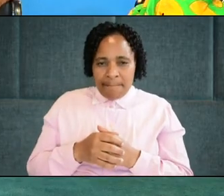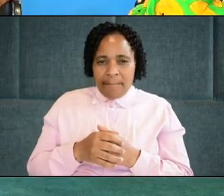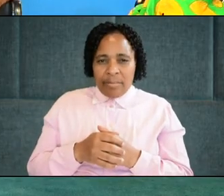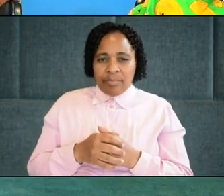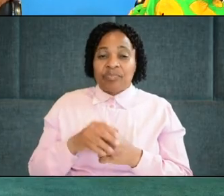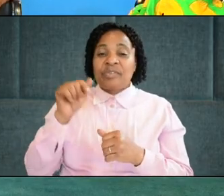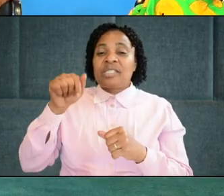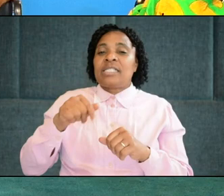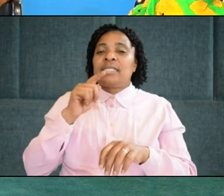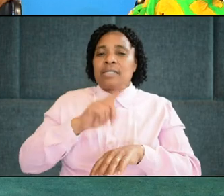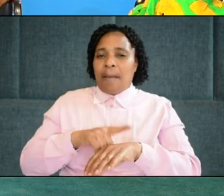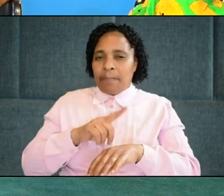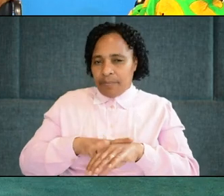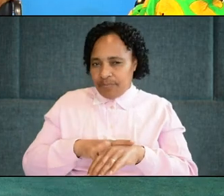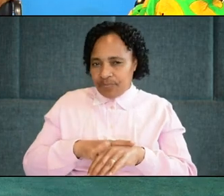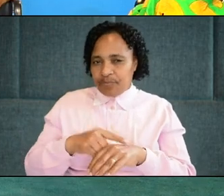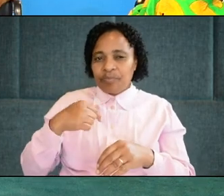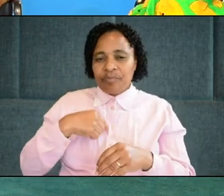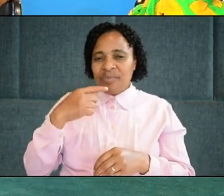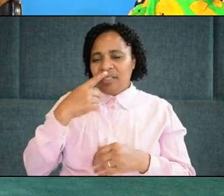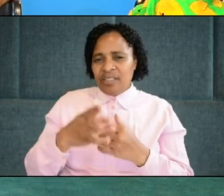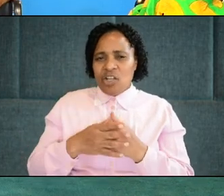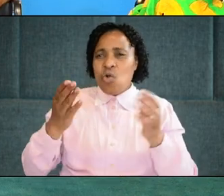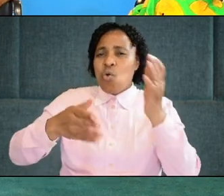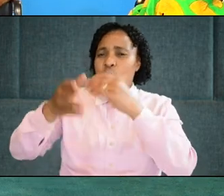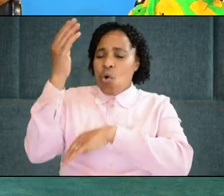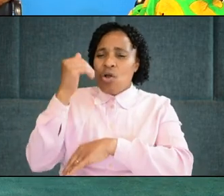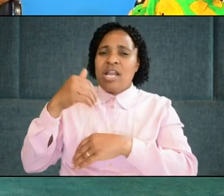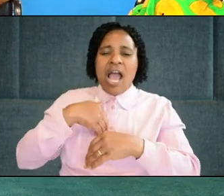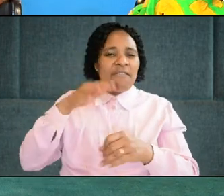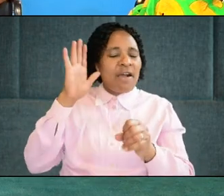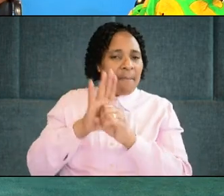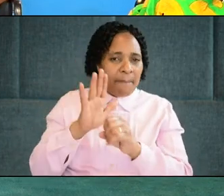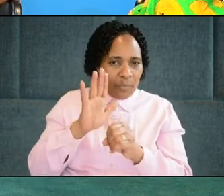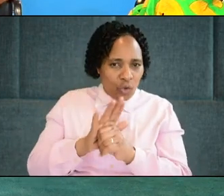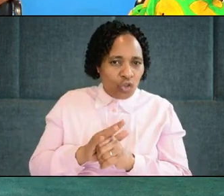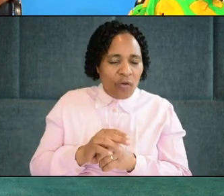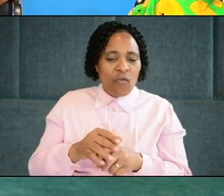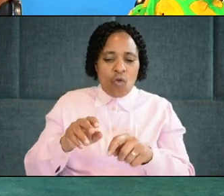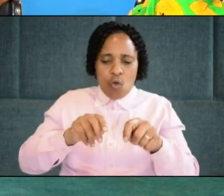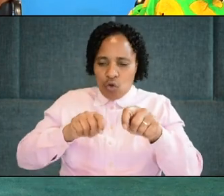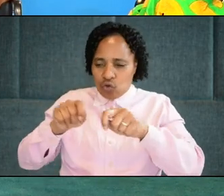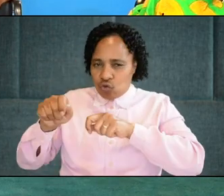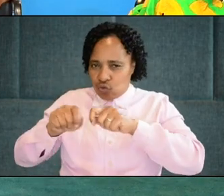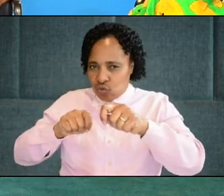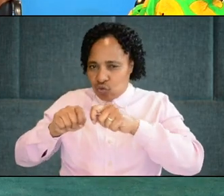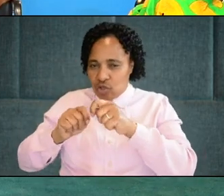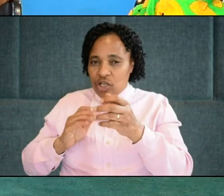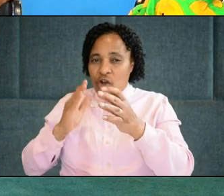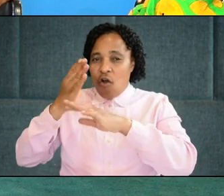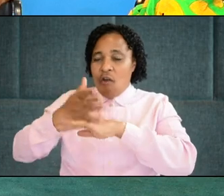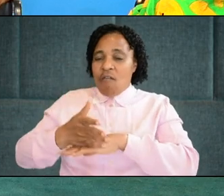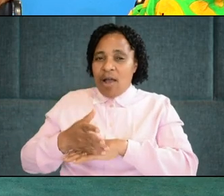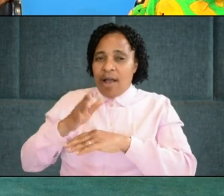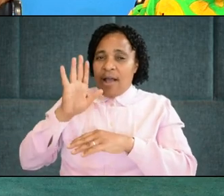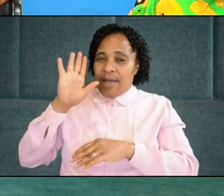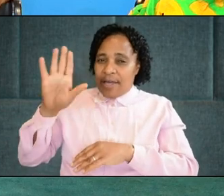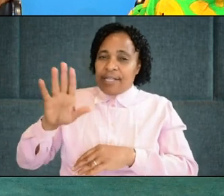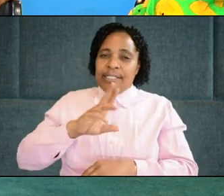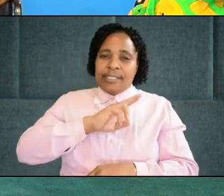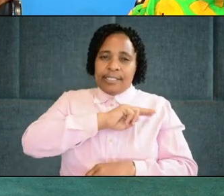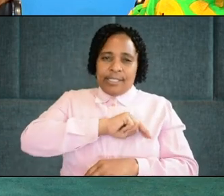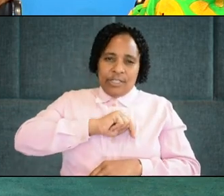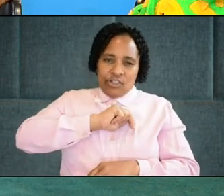At this point, I would say God has very much of control over nature. Because from